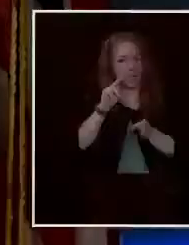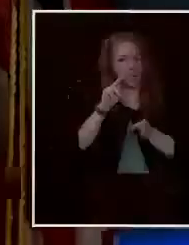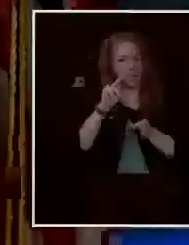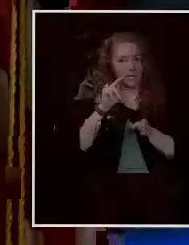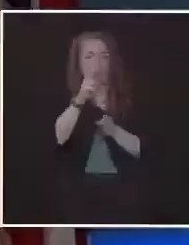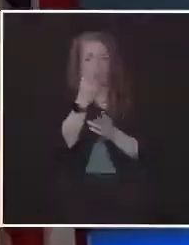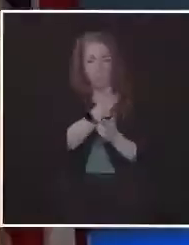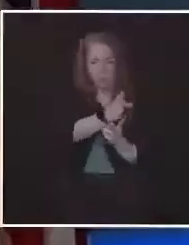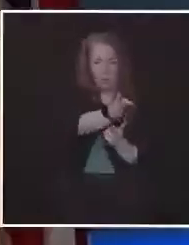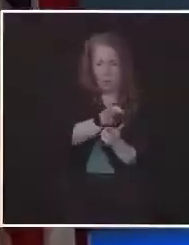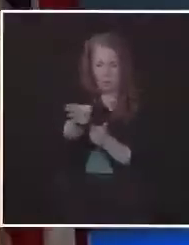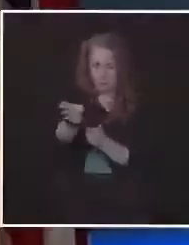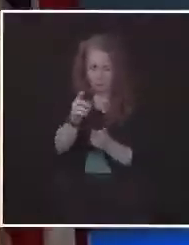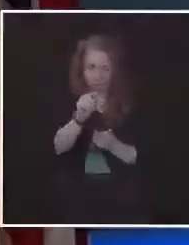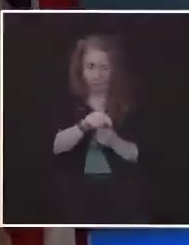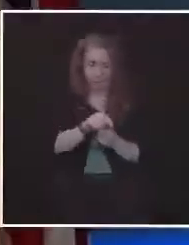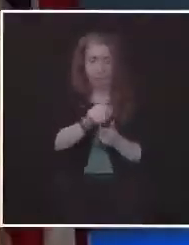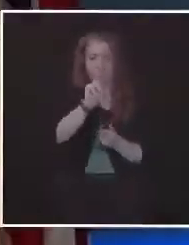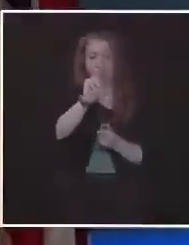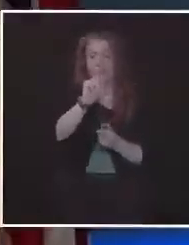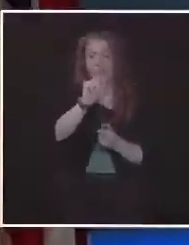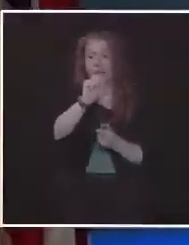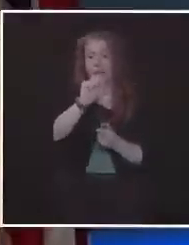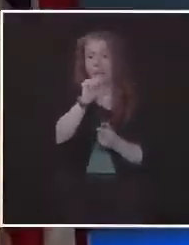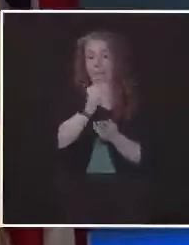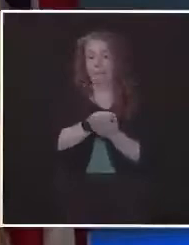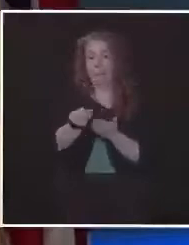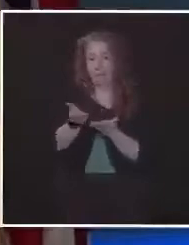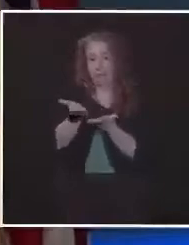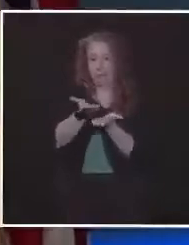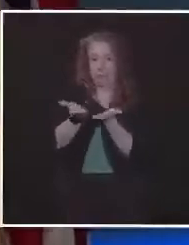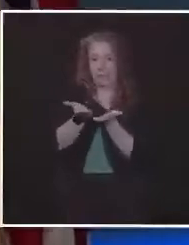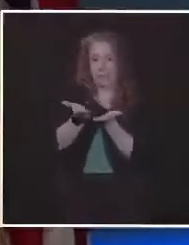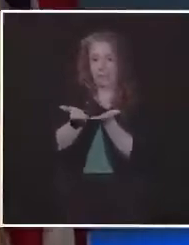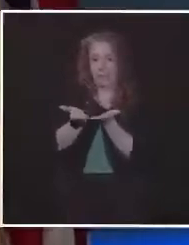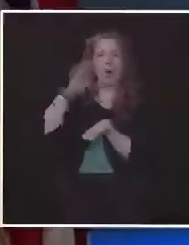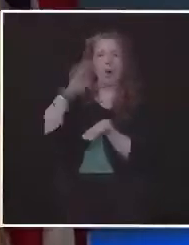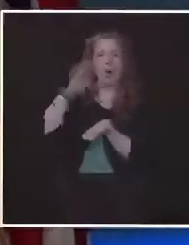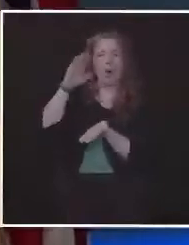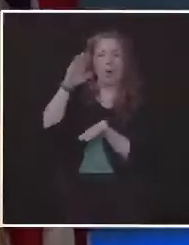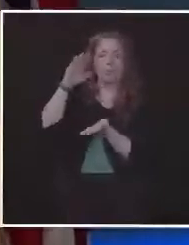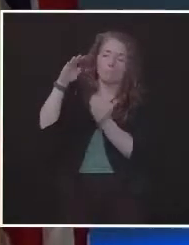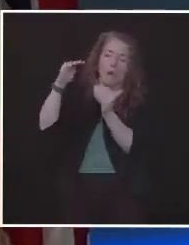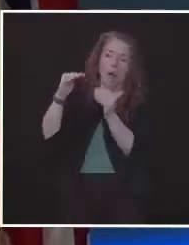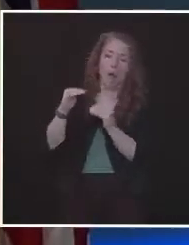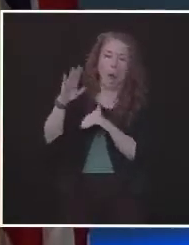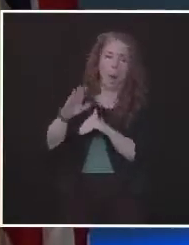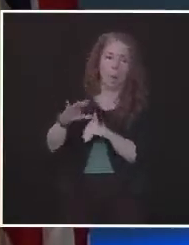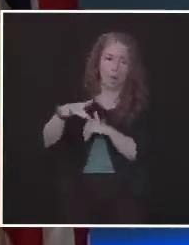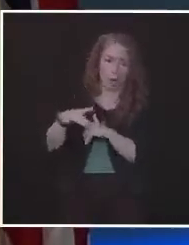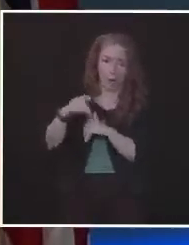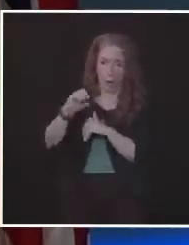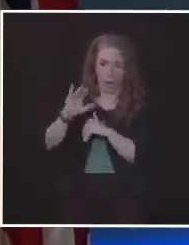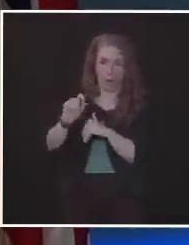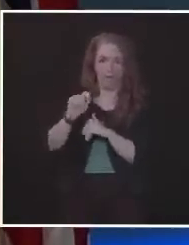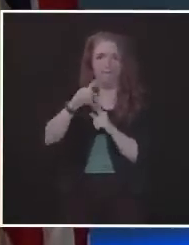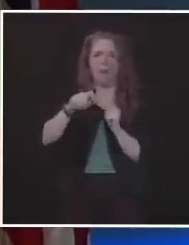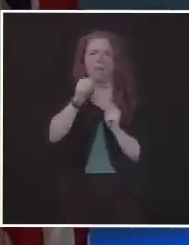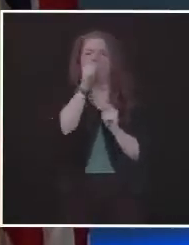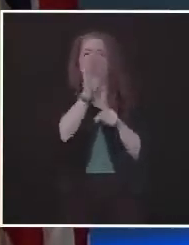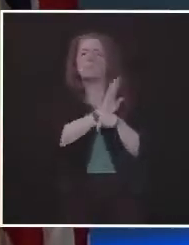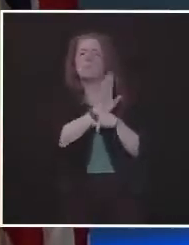NASA would buy services in low Earth orbit from commercial companies and set NASA's eyes